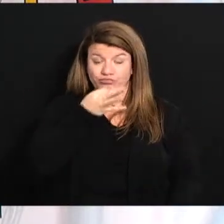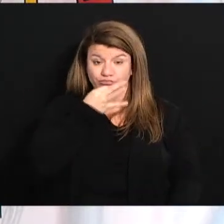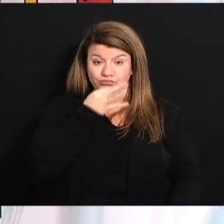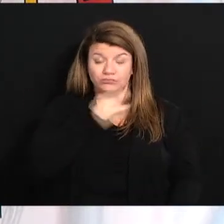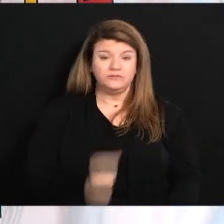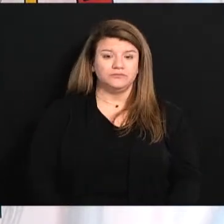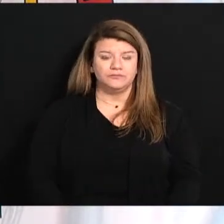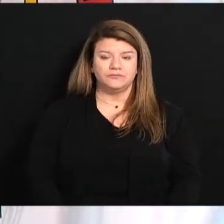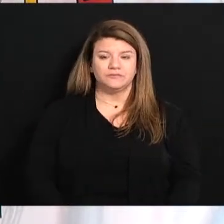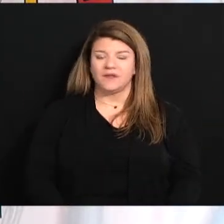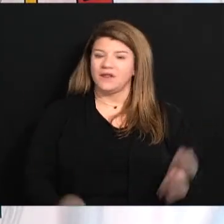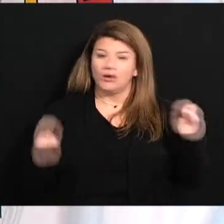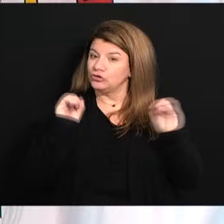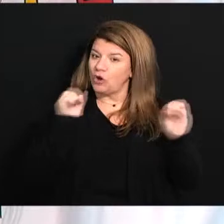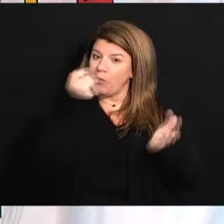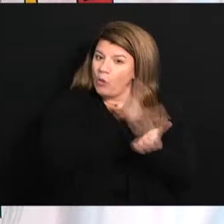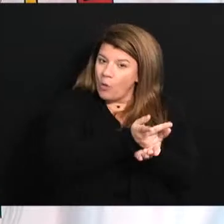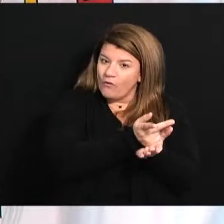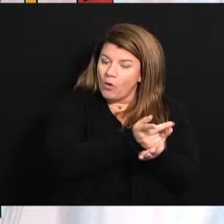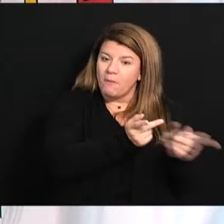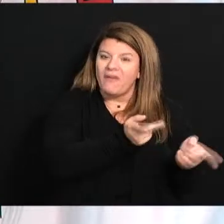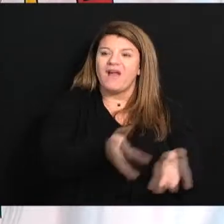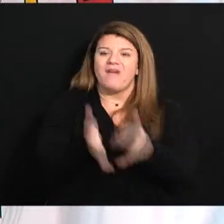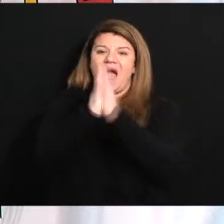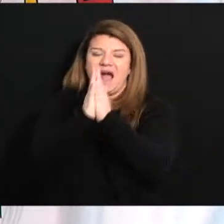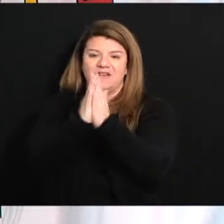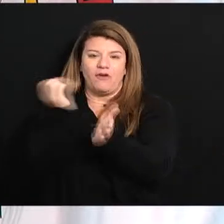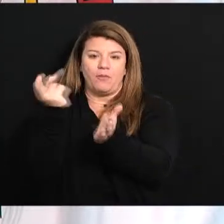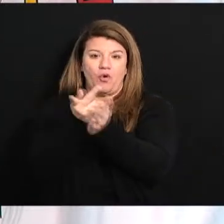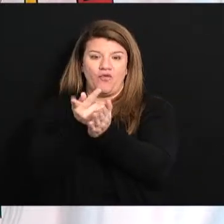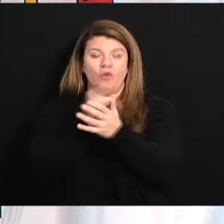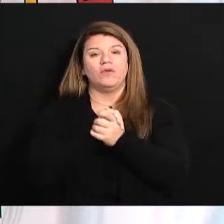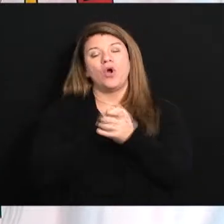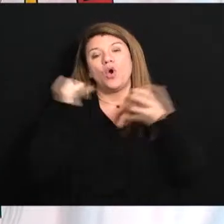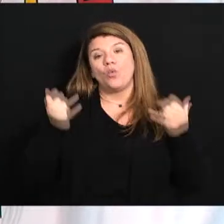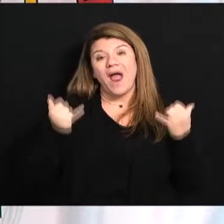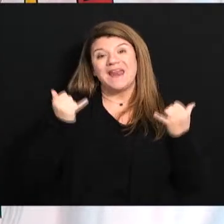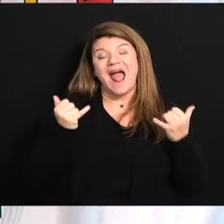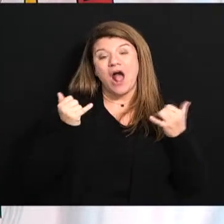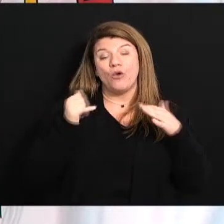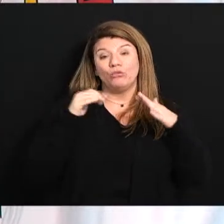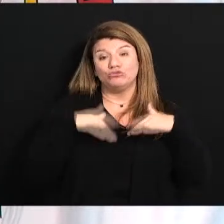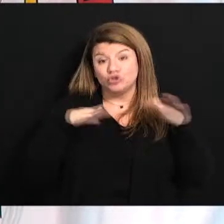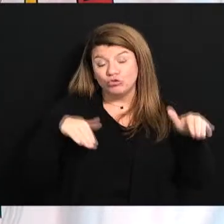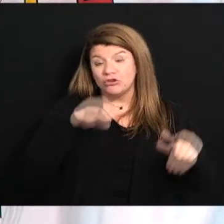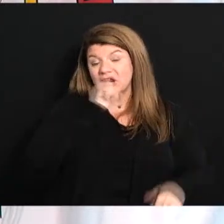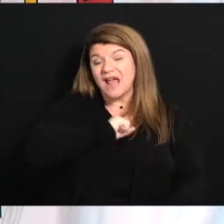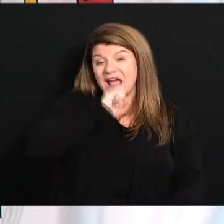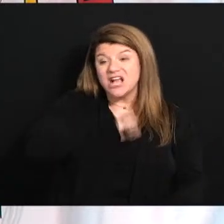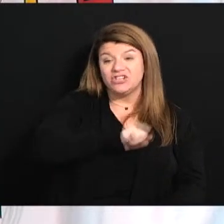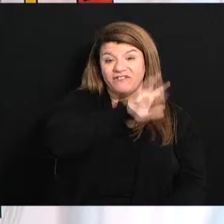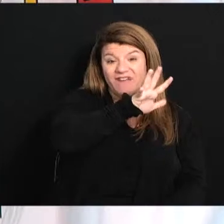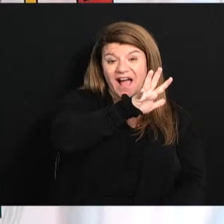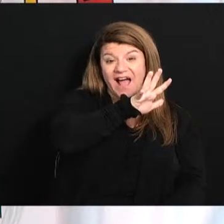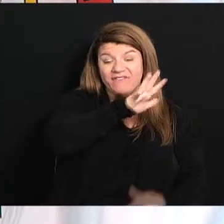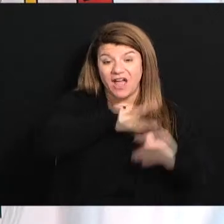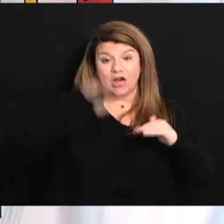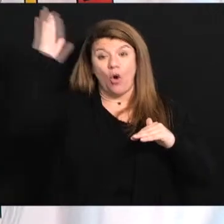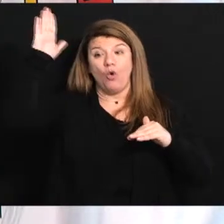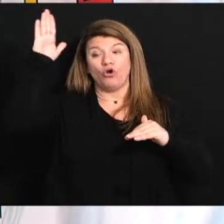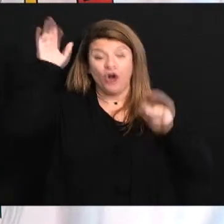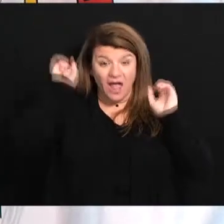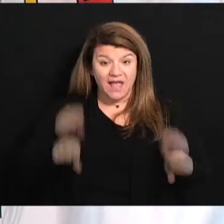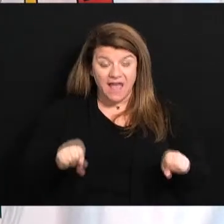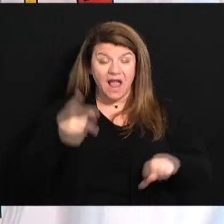have approval, but they have asked for approval. Right now, children ages 5 and older can